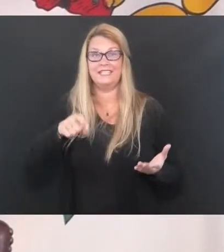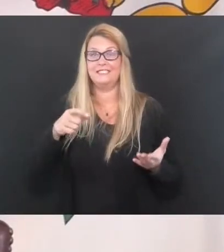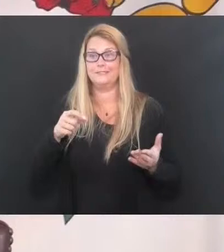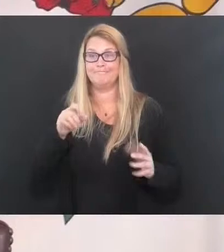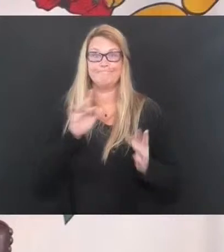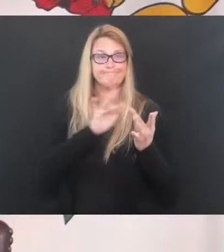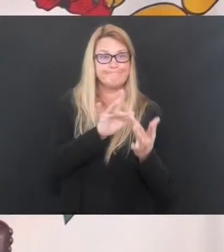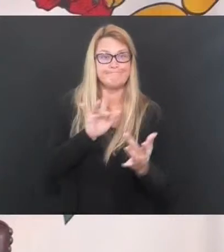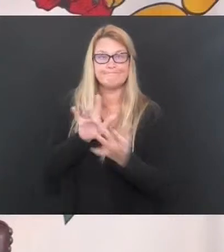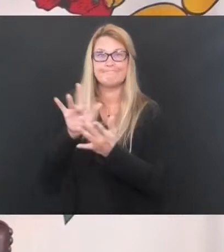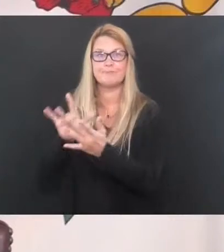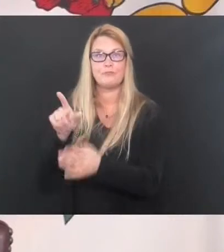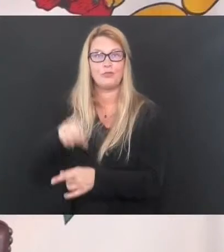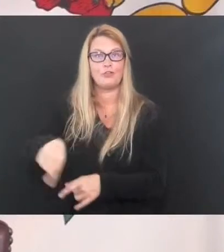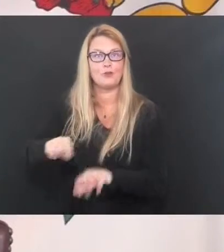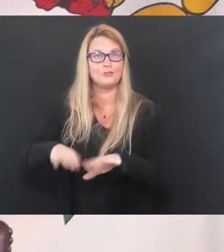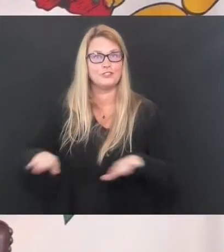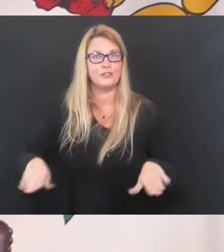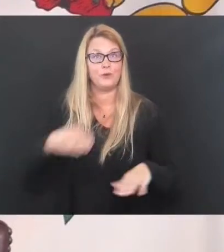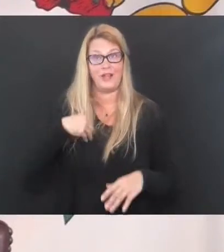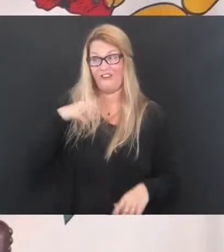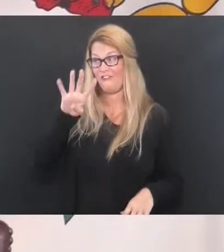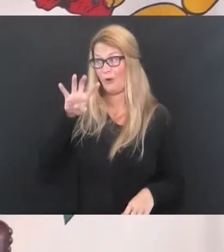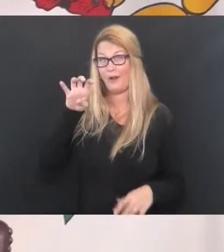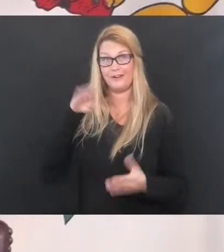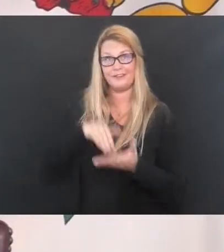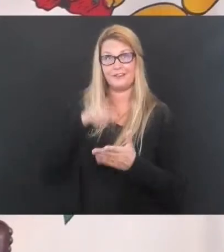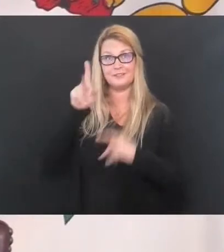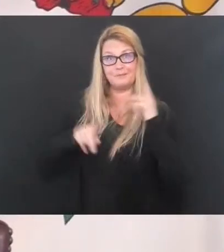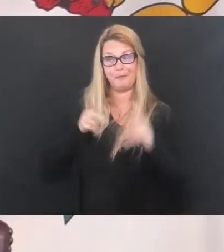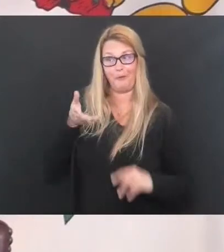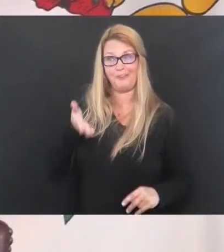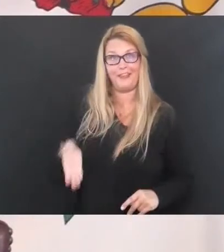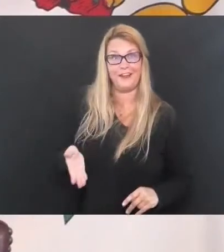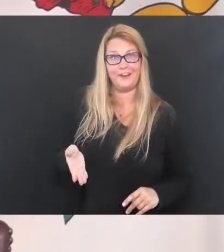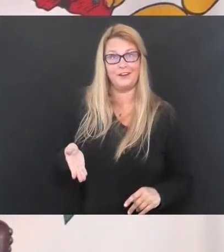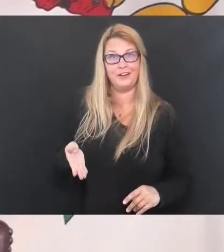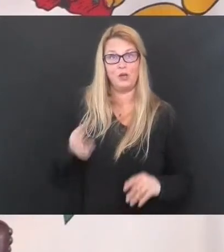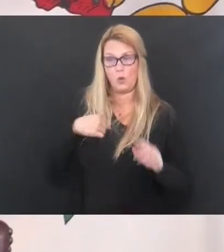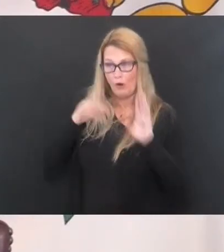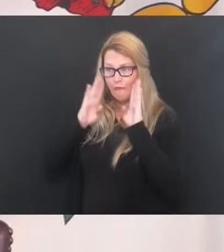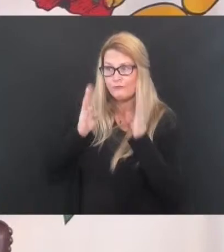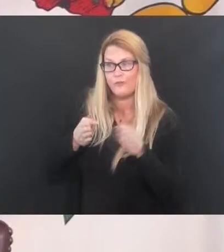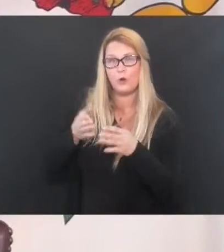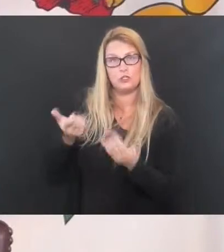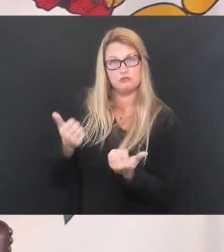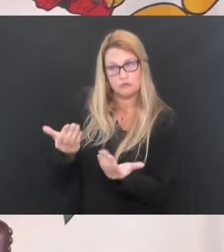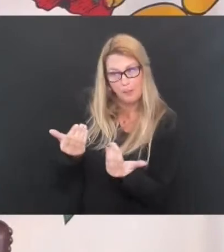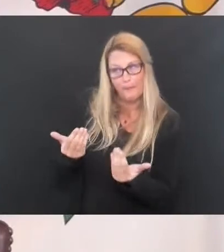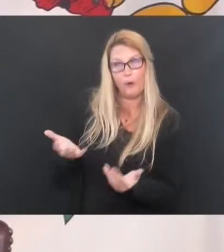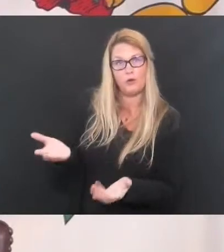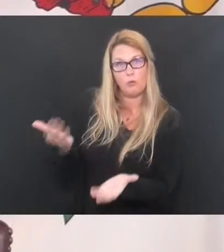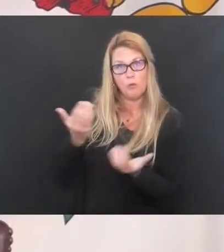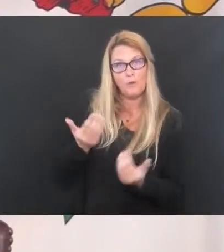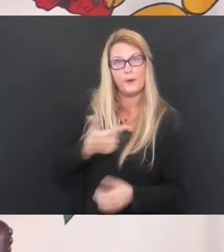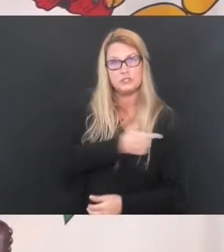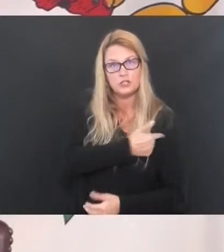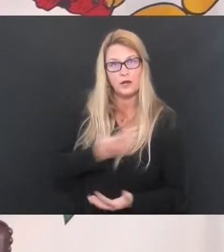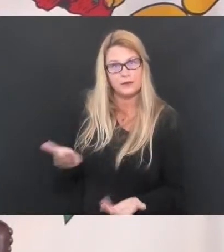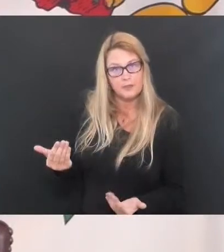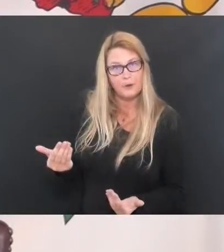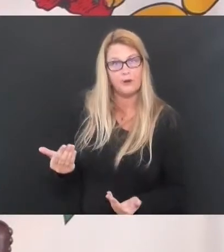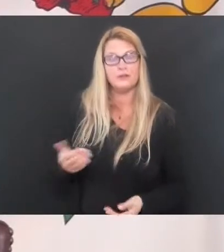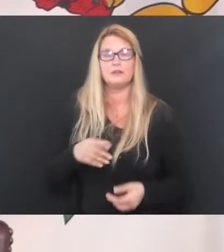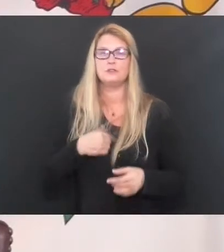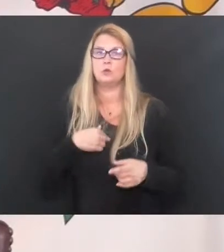kids, because if we got 400,000 folks out there that we're really targeting, trying to get to, we got to get to them. And,